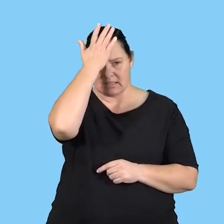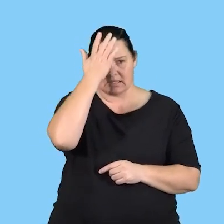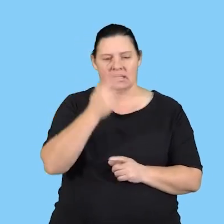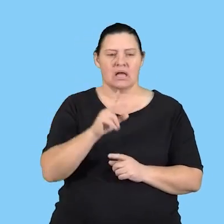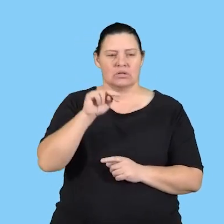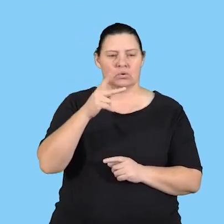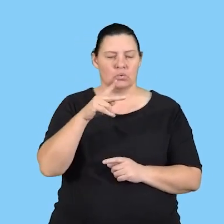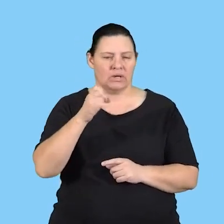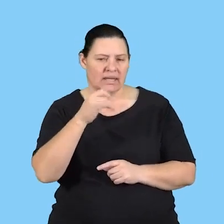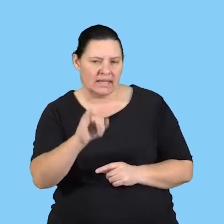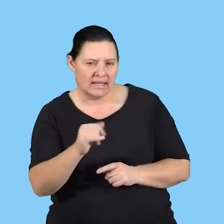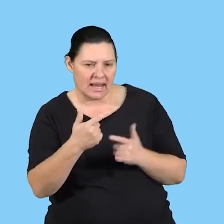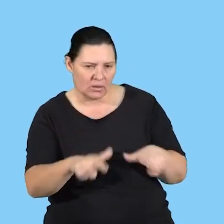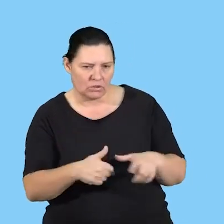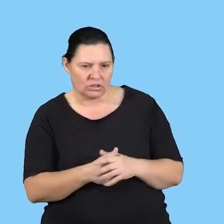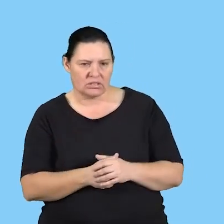Nguni languages,